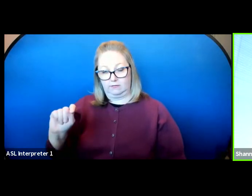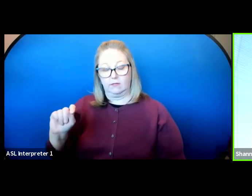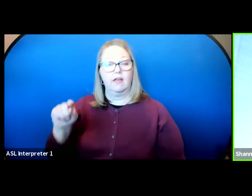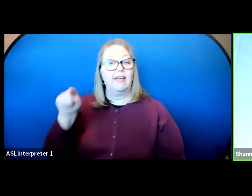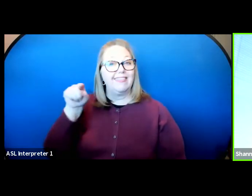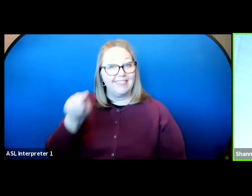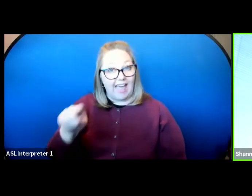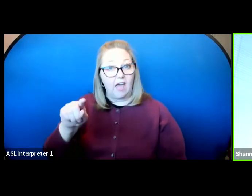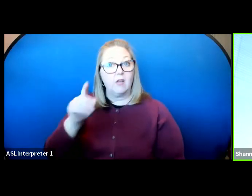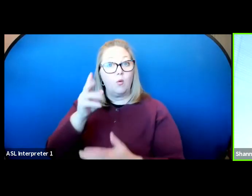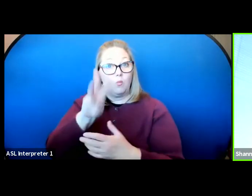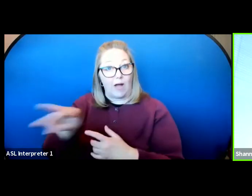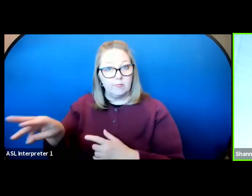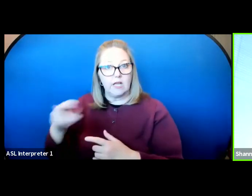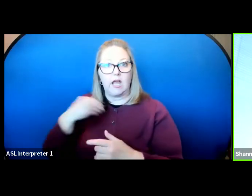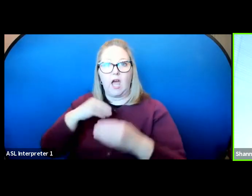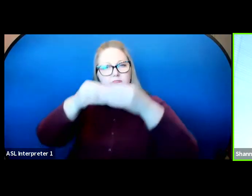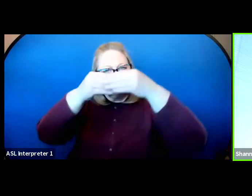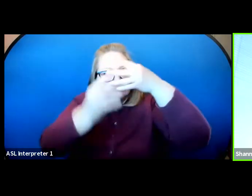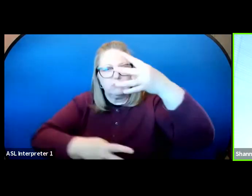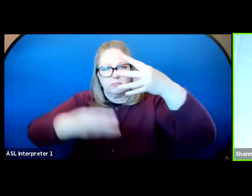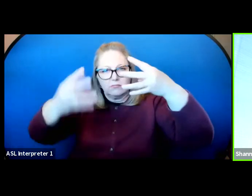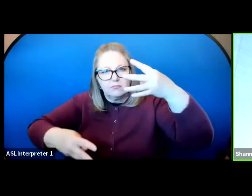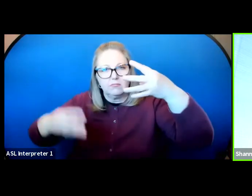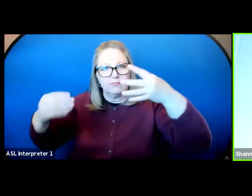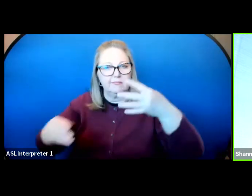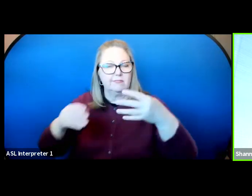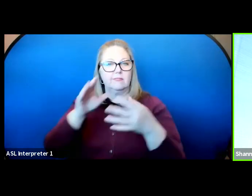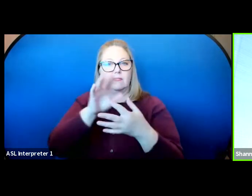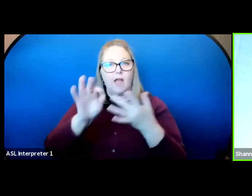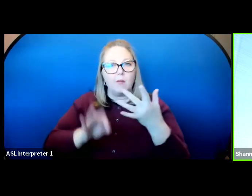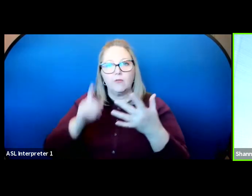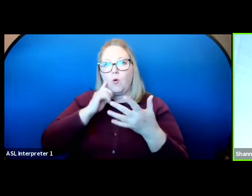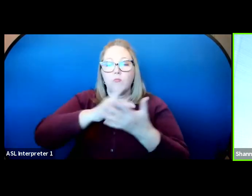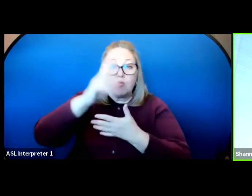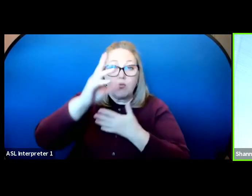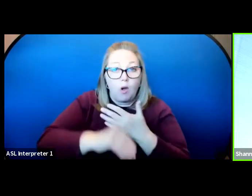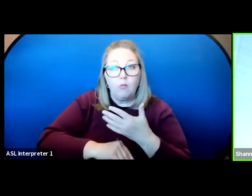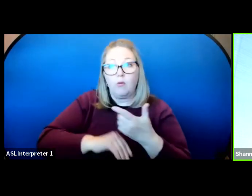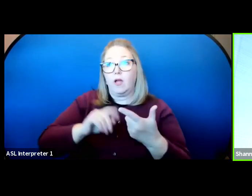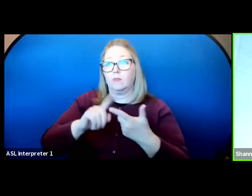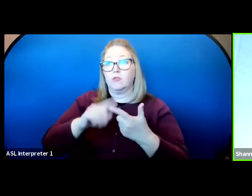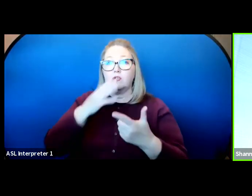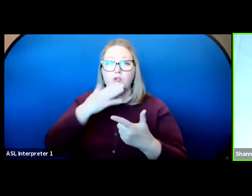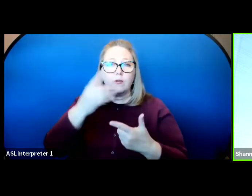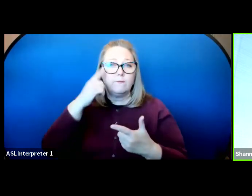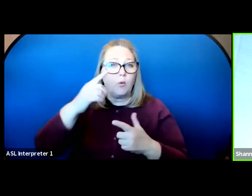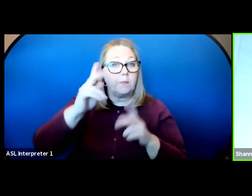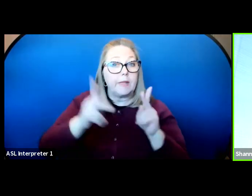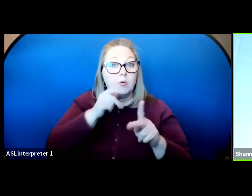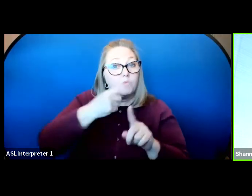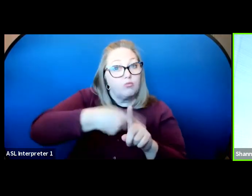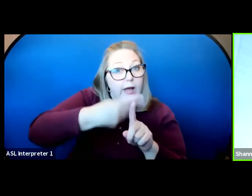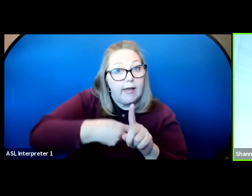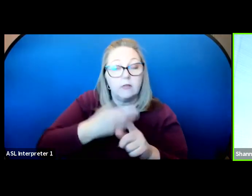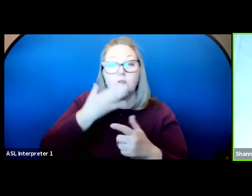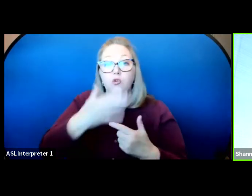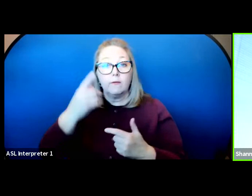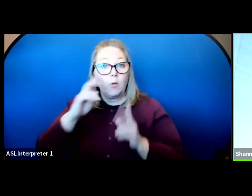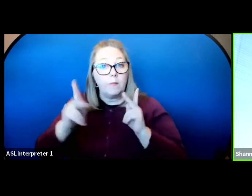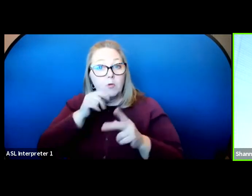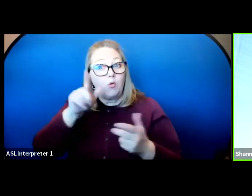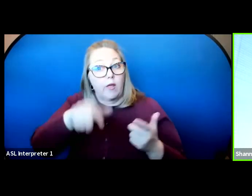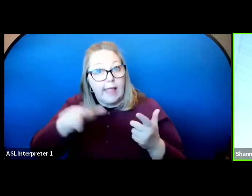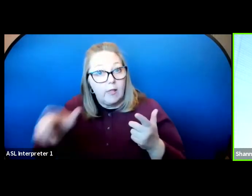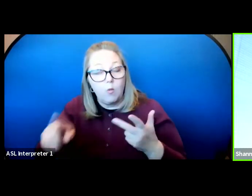tenants, landlords, attorneys, for the courts, for the mediators, to provide information on rental assistance,